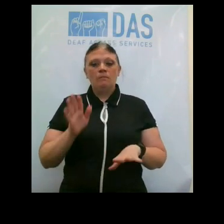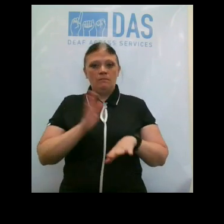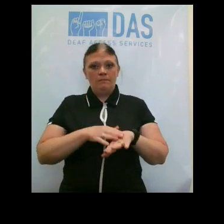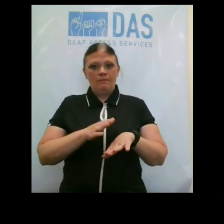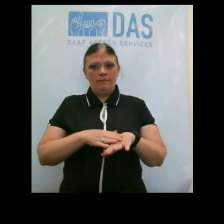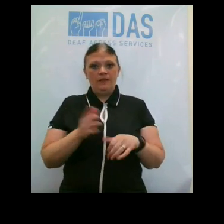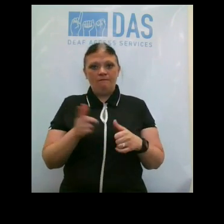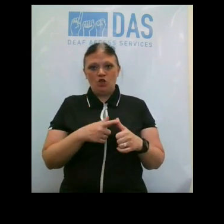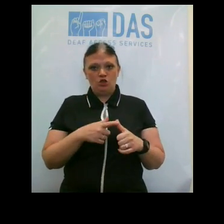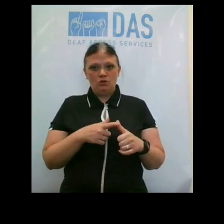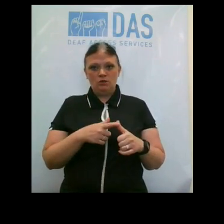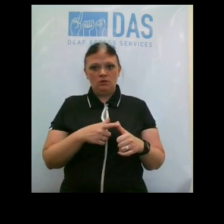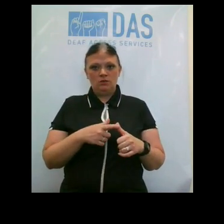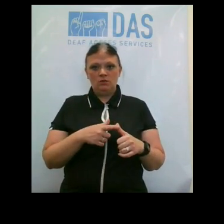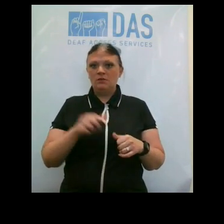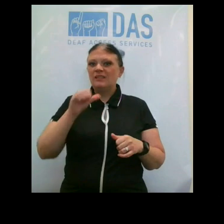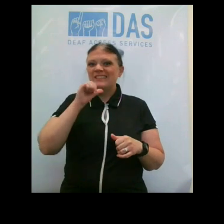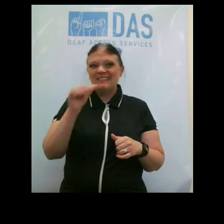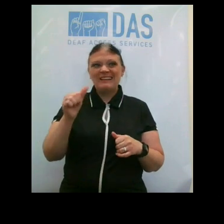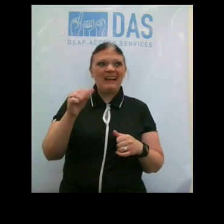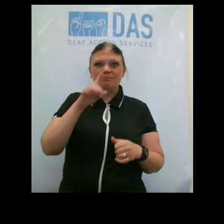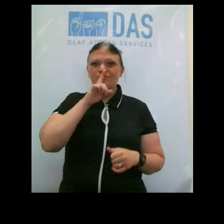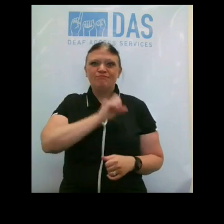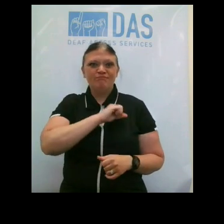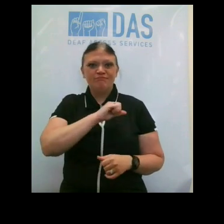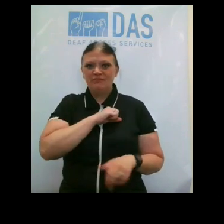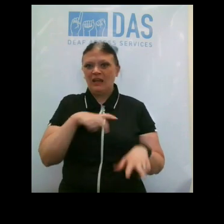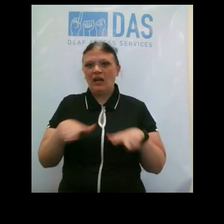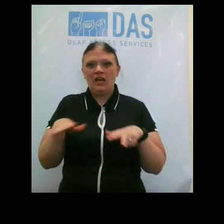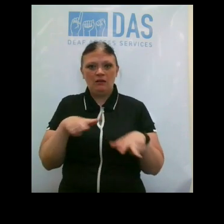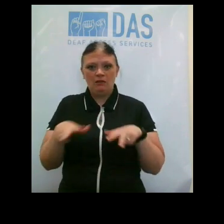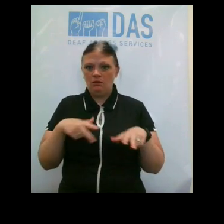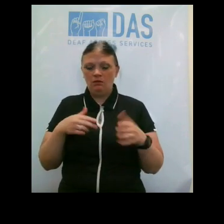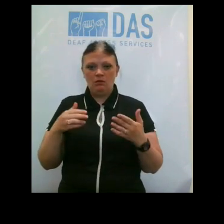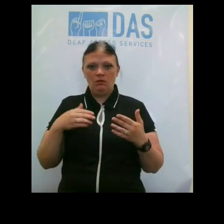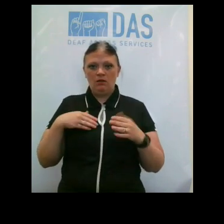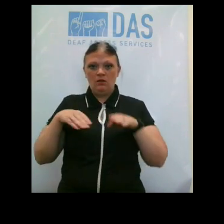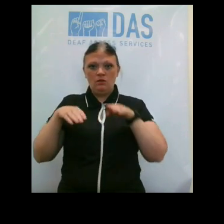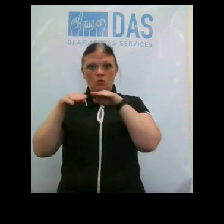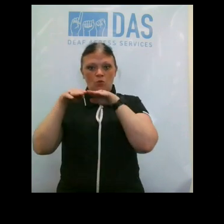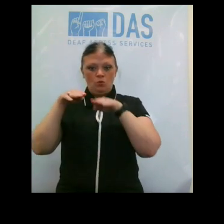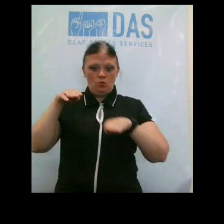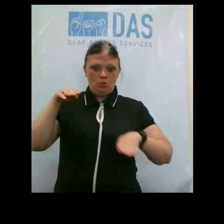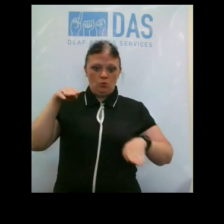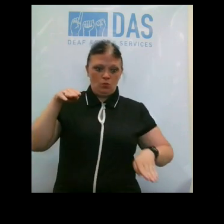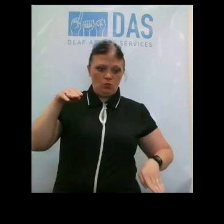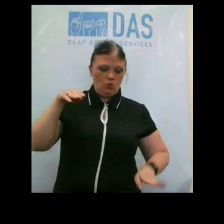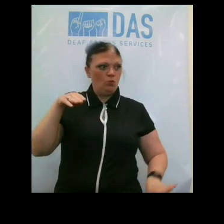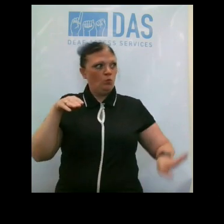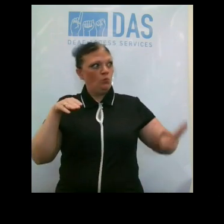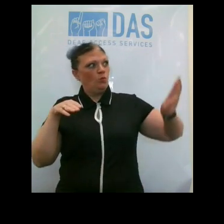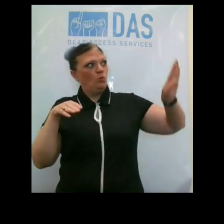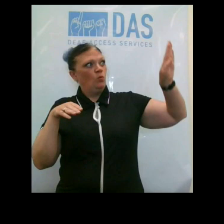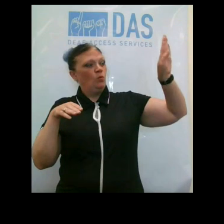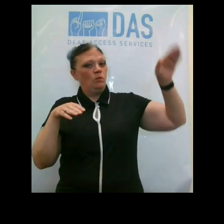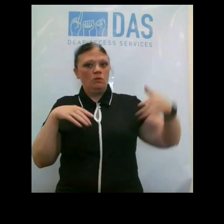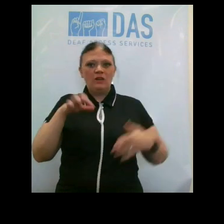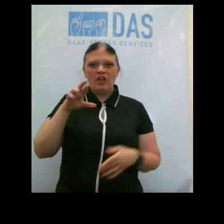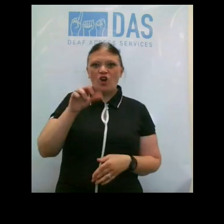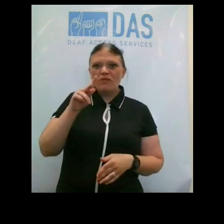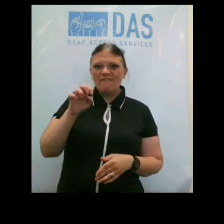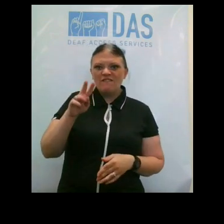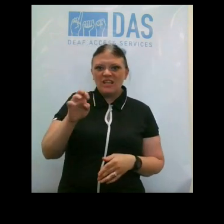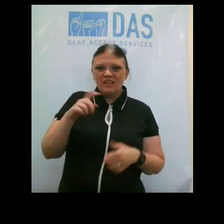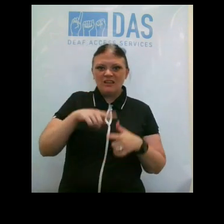is not necessarily the easiest hike in the world. You're going down a steep grade, you're going up a steep grade just to get into the ravine, then you have to get